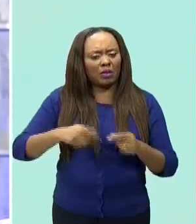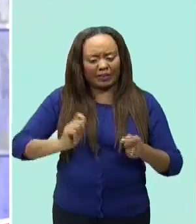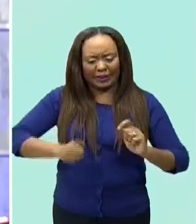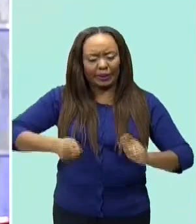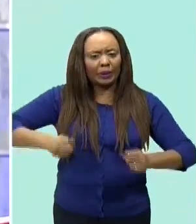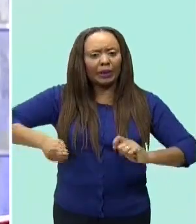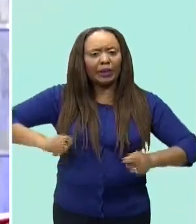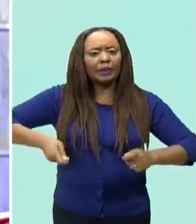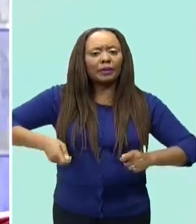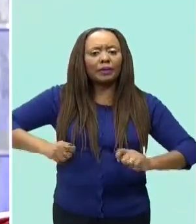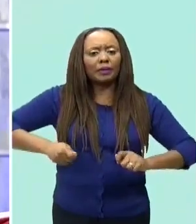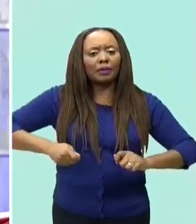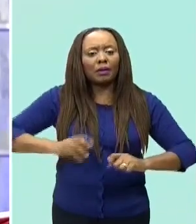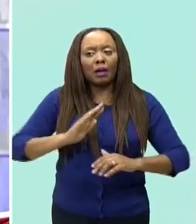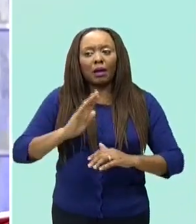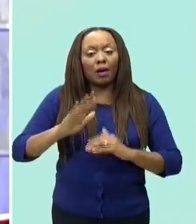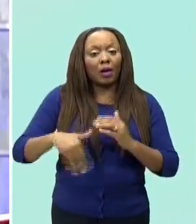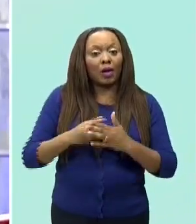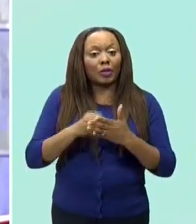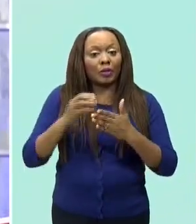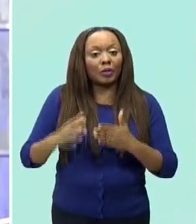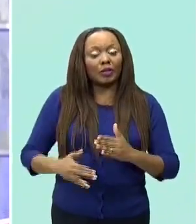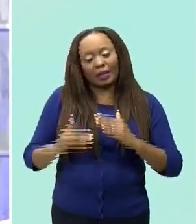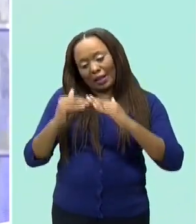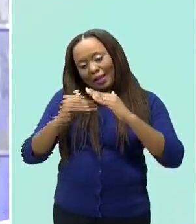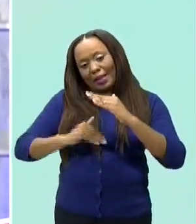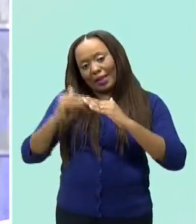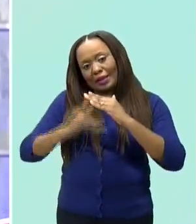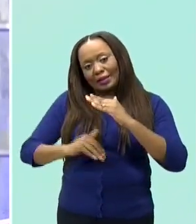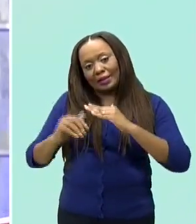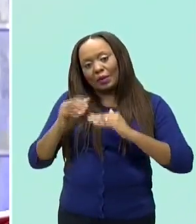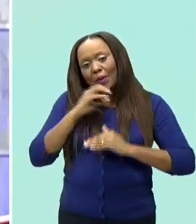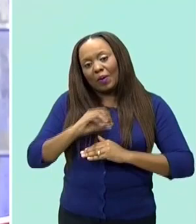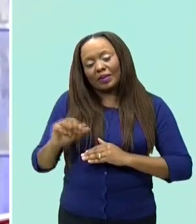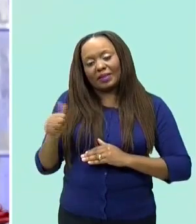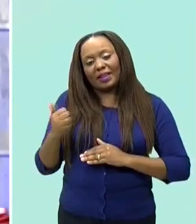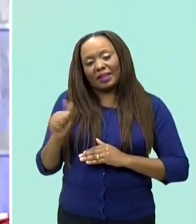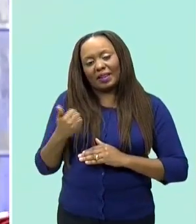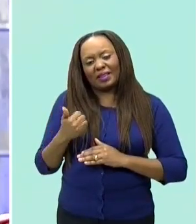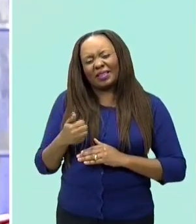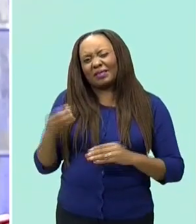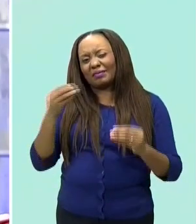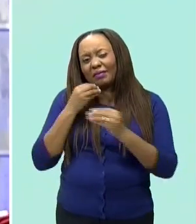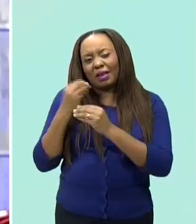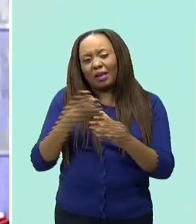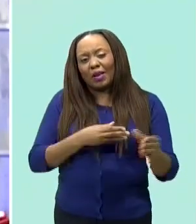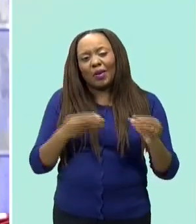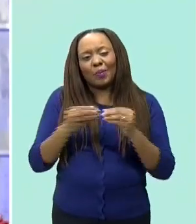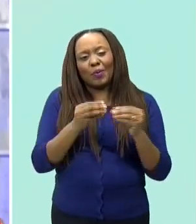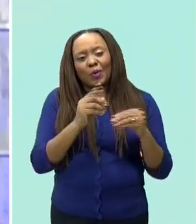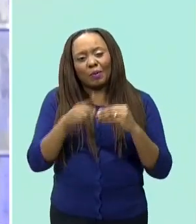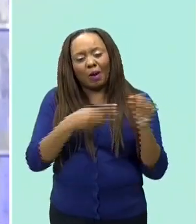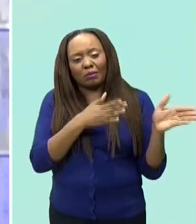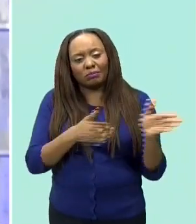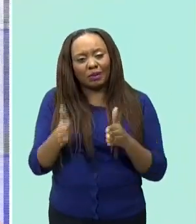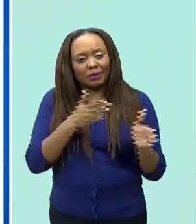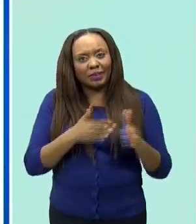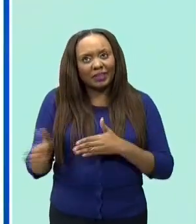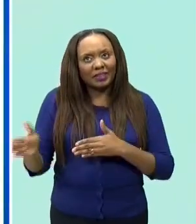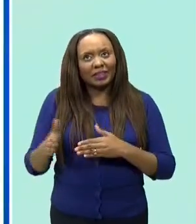are under the age of 10, and we hear more about their preparations in this report from CNC3.